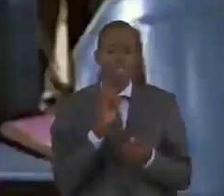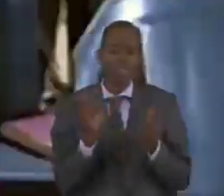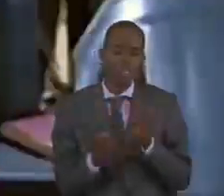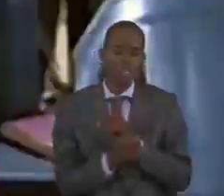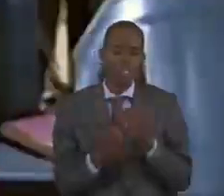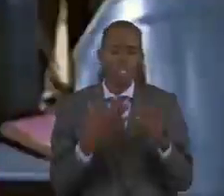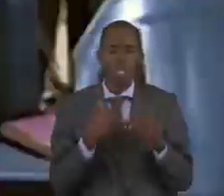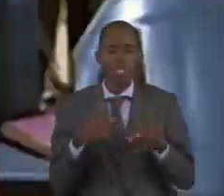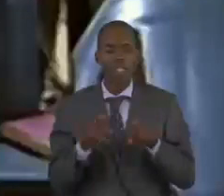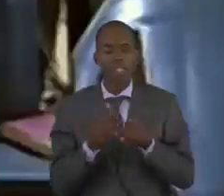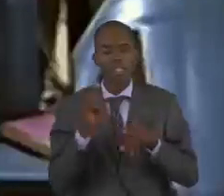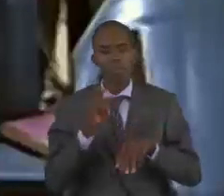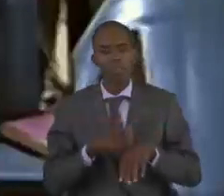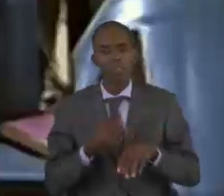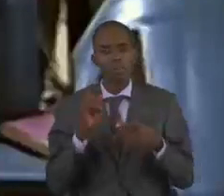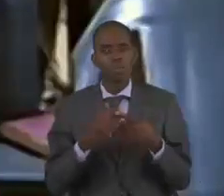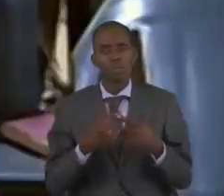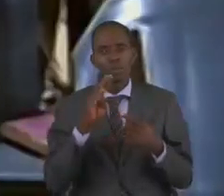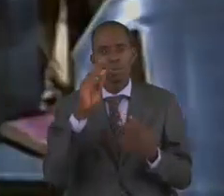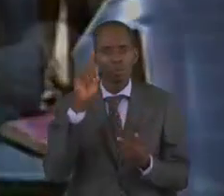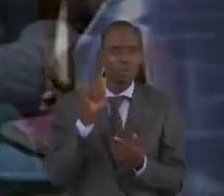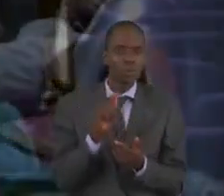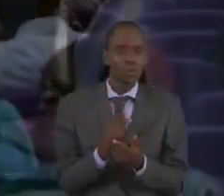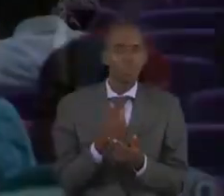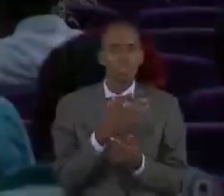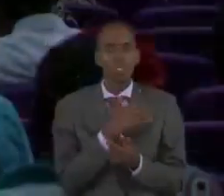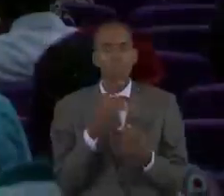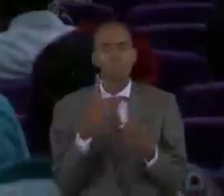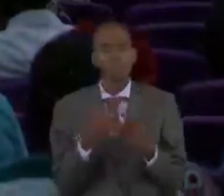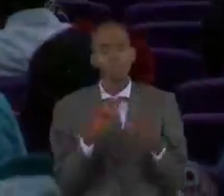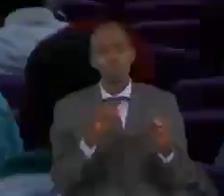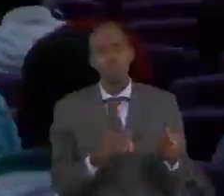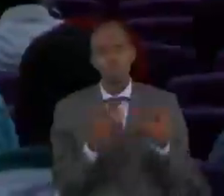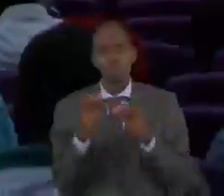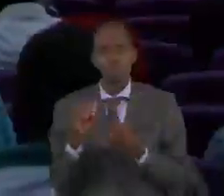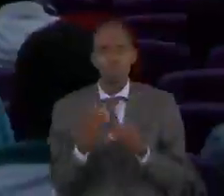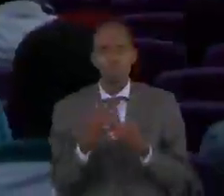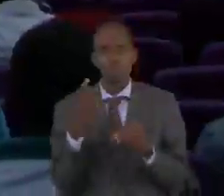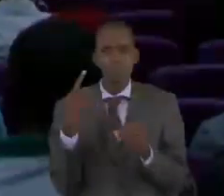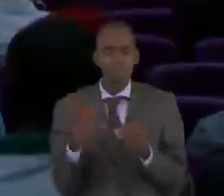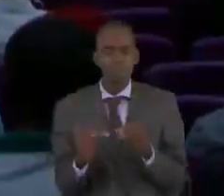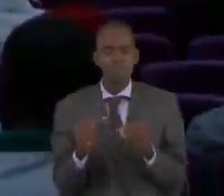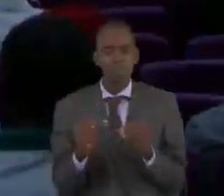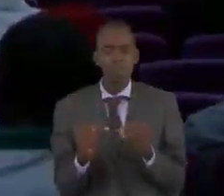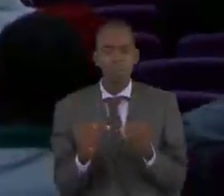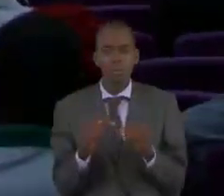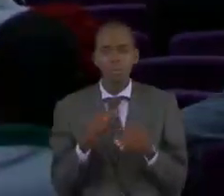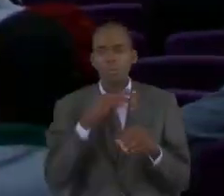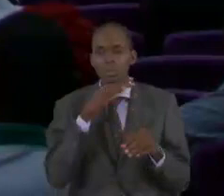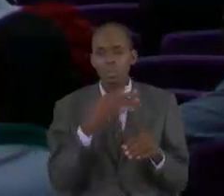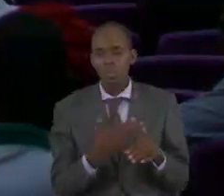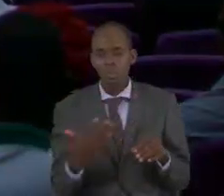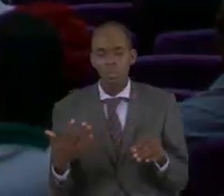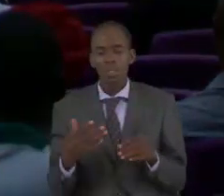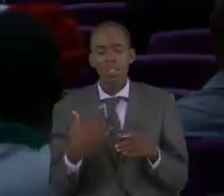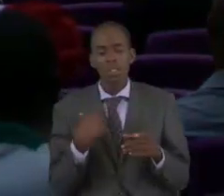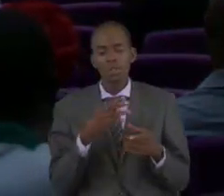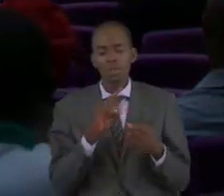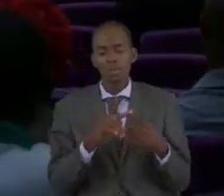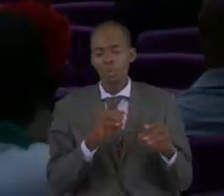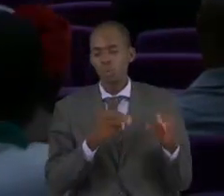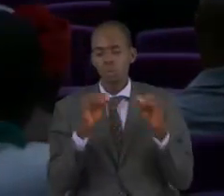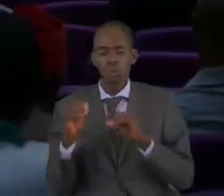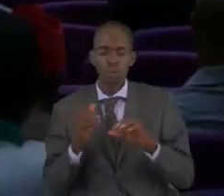same time to belittle and to put in the mud and to trample under the message